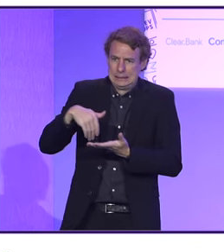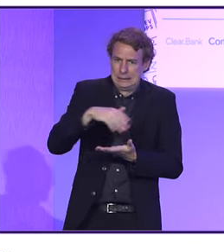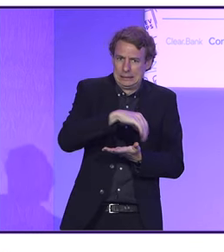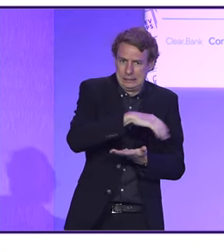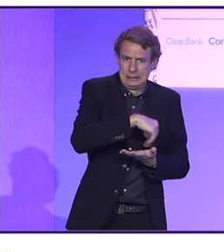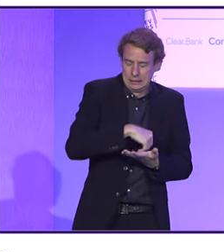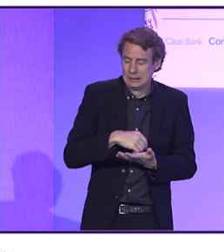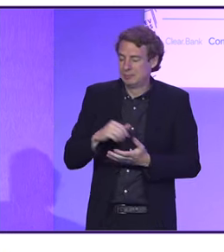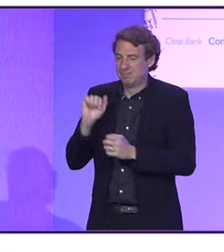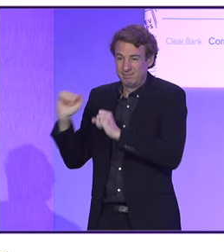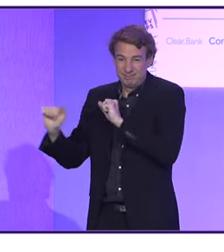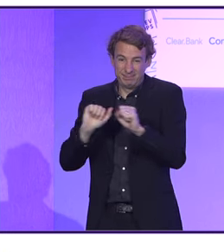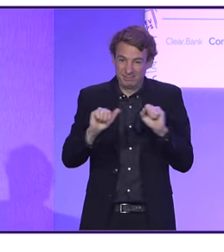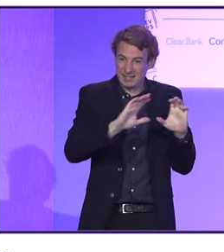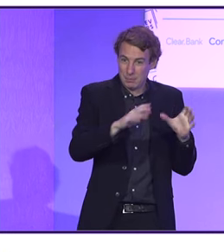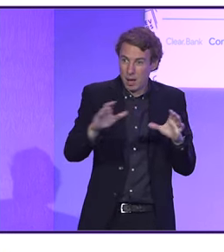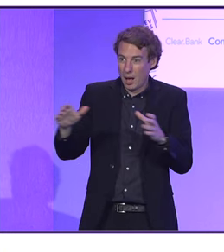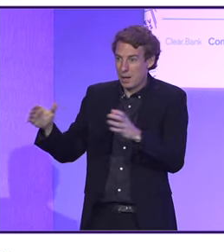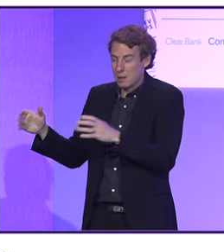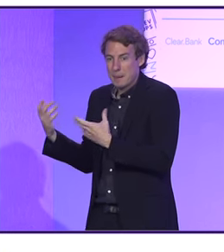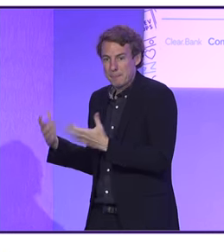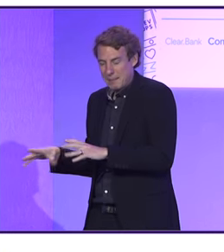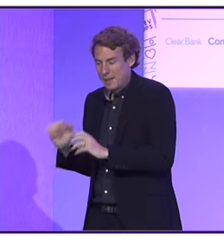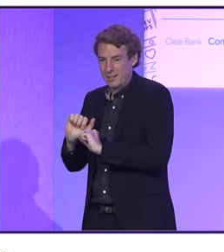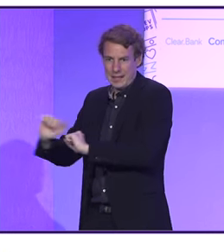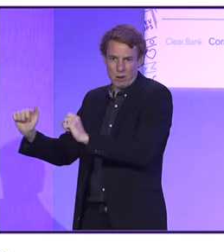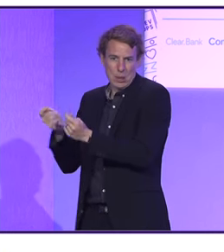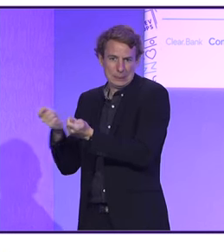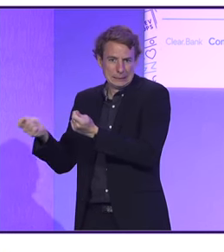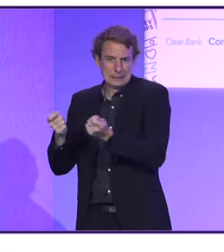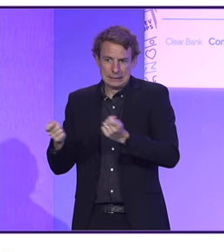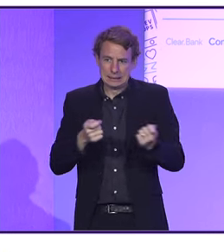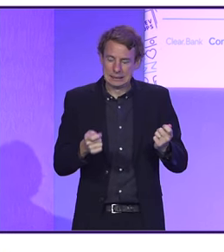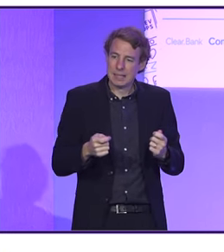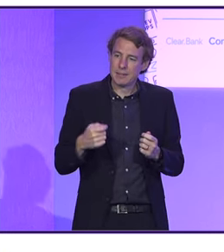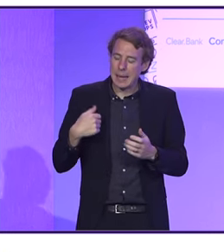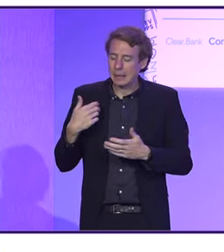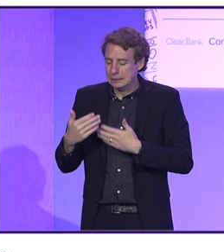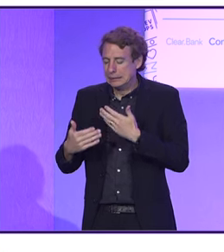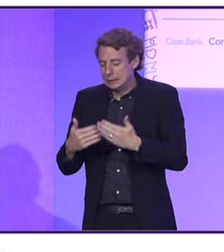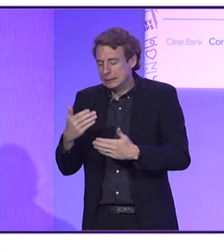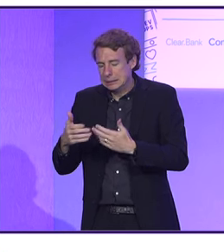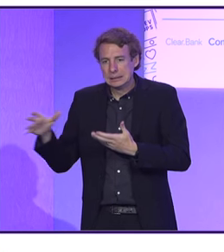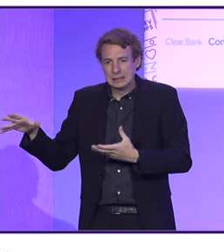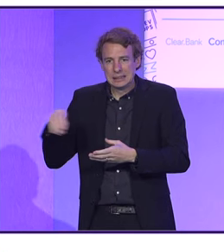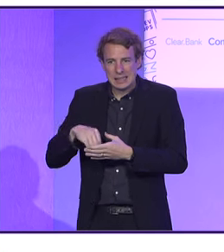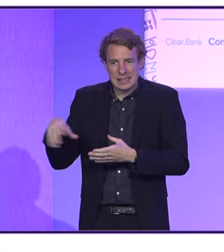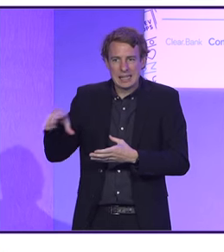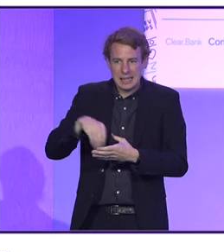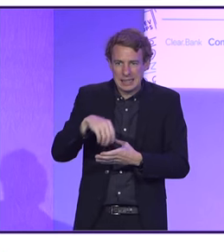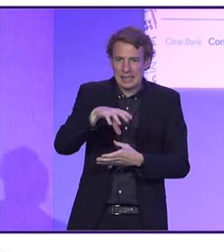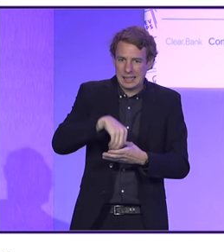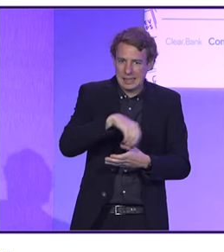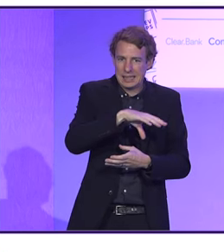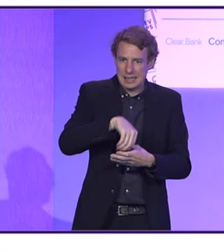ran their own websites, and gradually all of those moved onto GovUK. The idea being that members of the public should not have to understand the structure of government